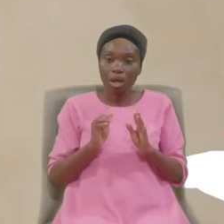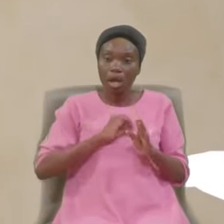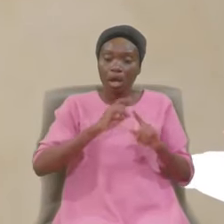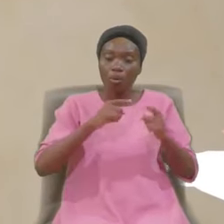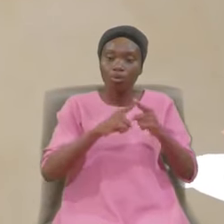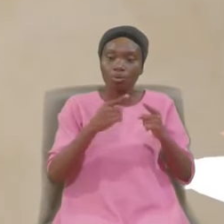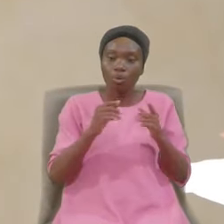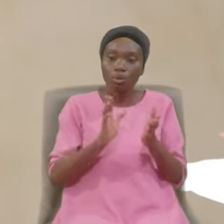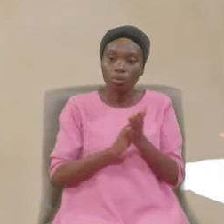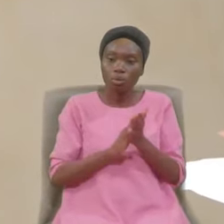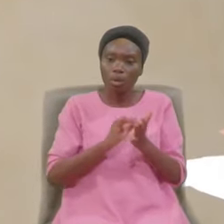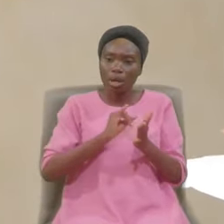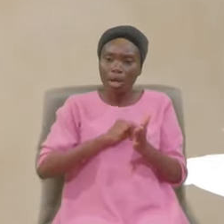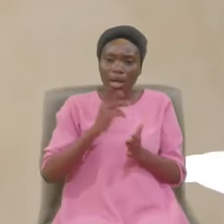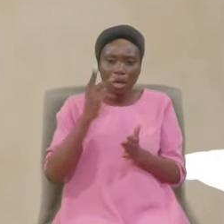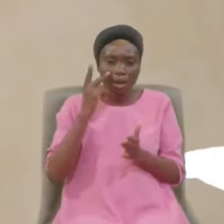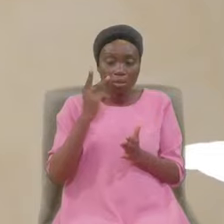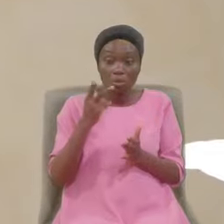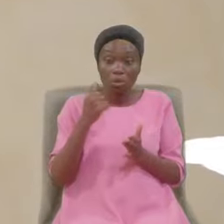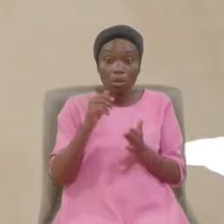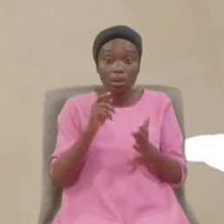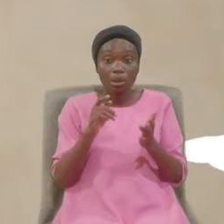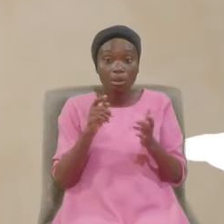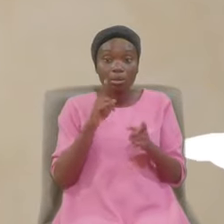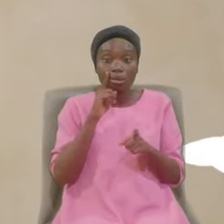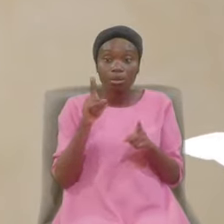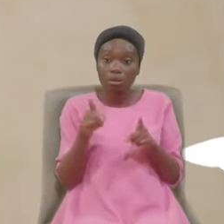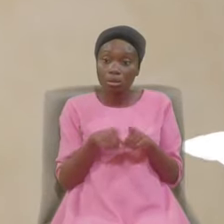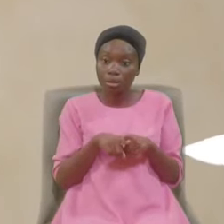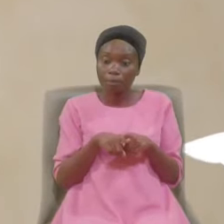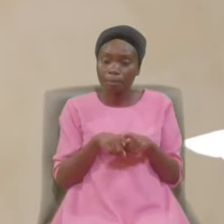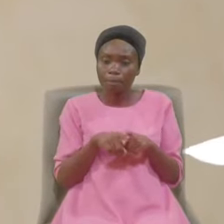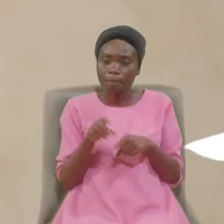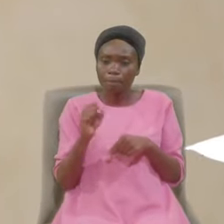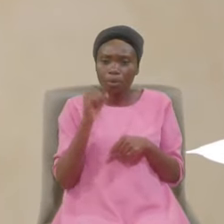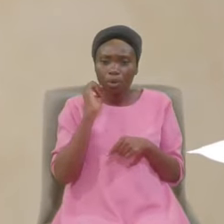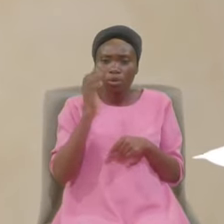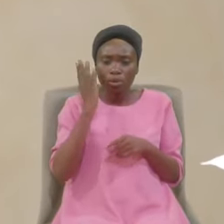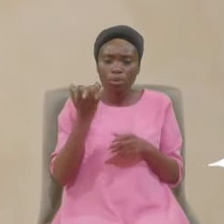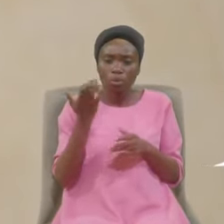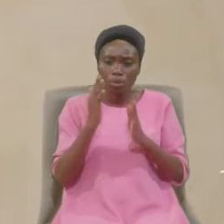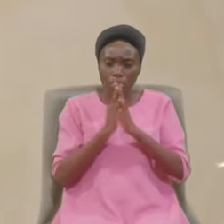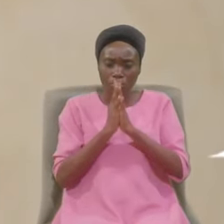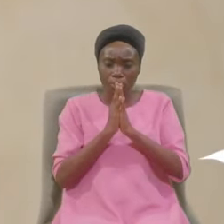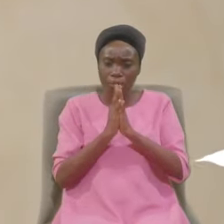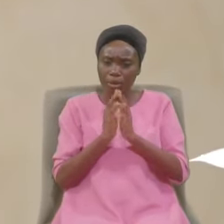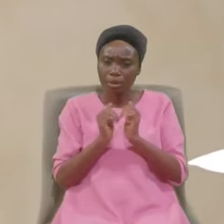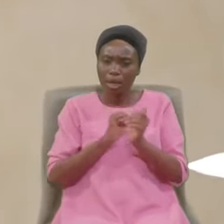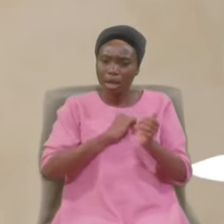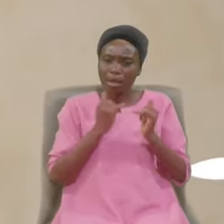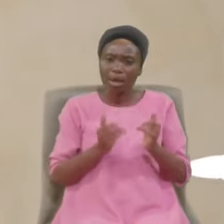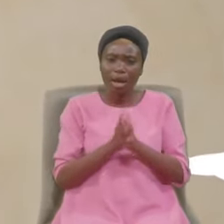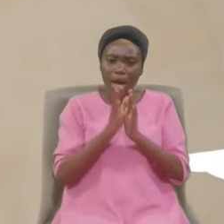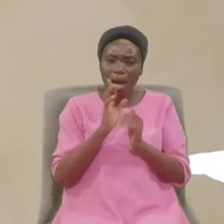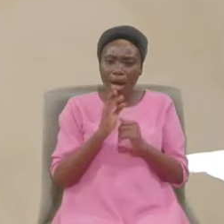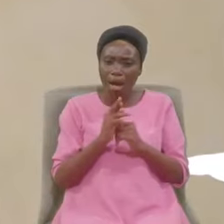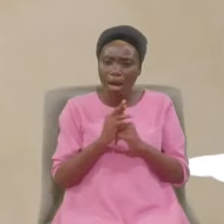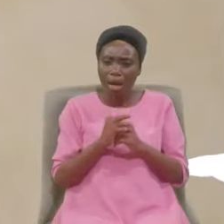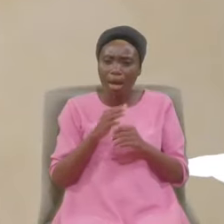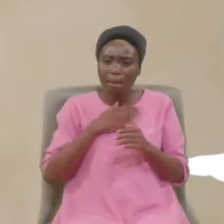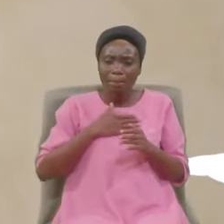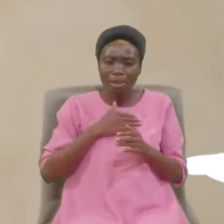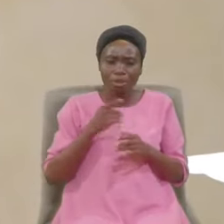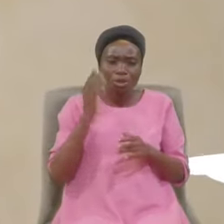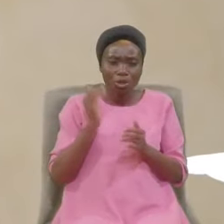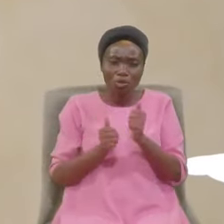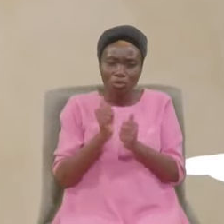a school, I saw a sister. So she was praying. And I asked the sister, please, which church